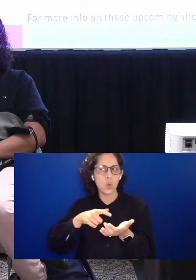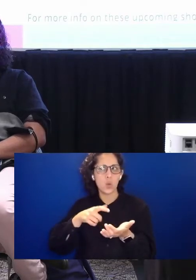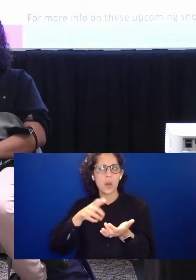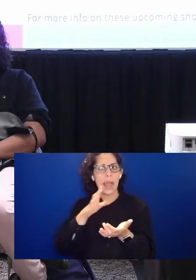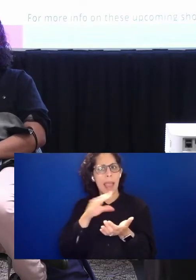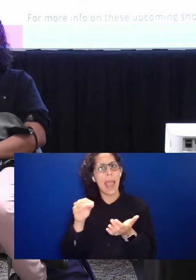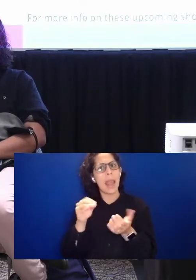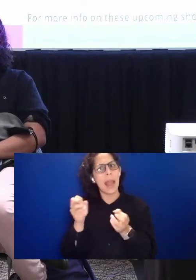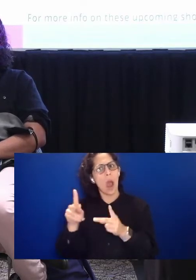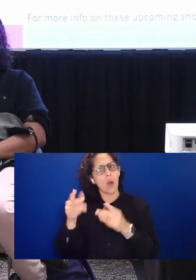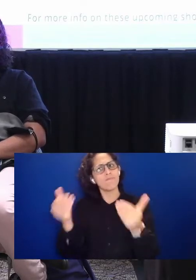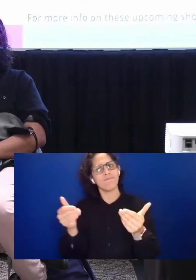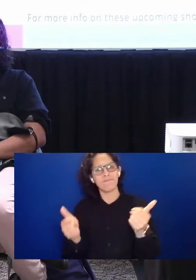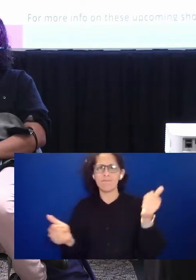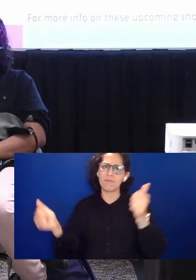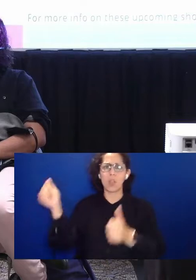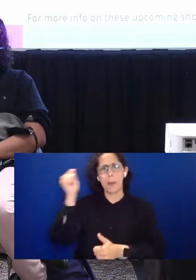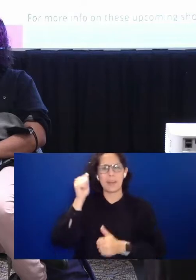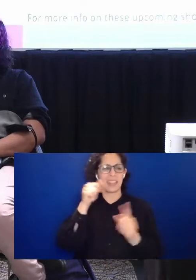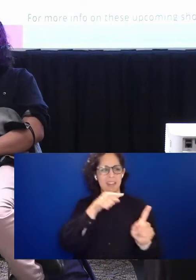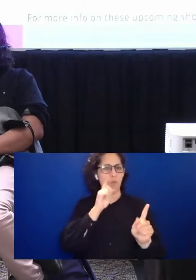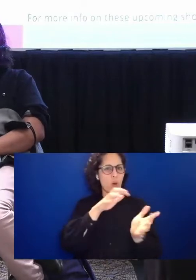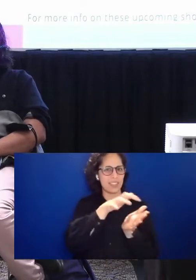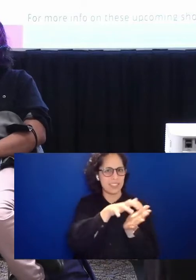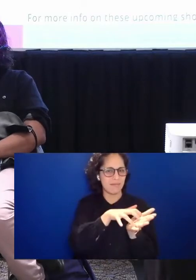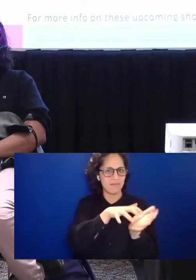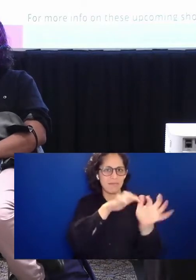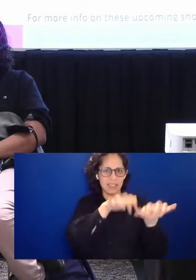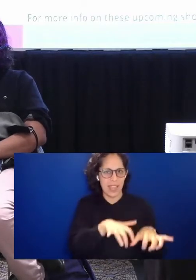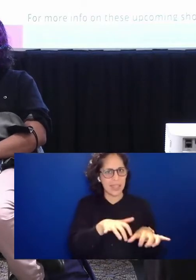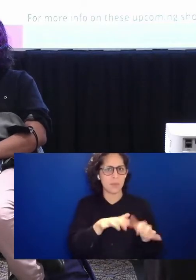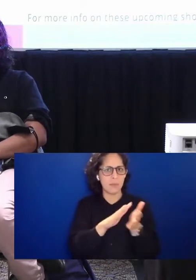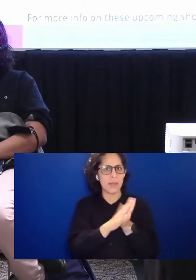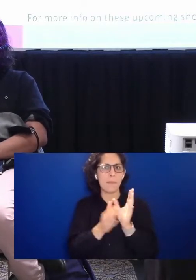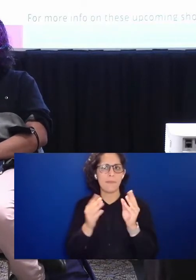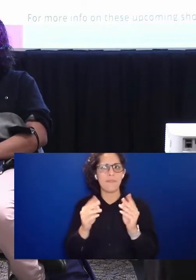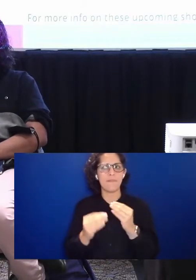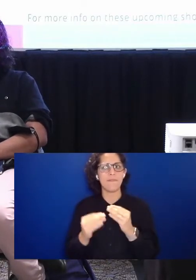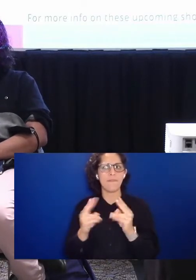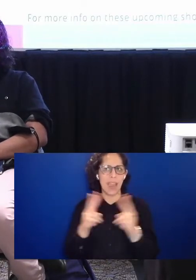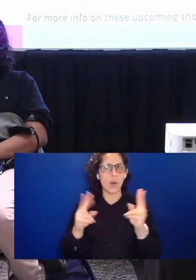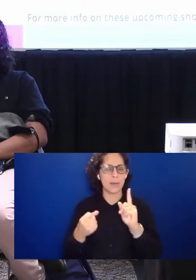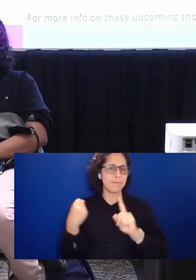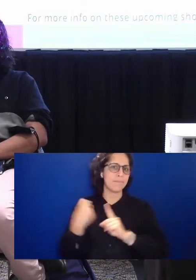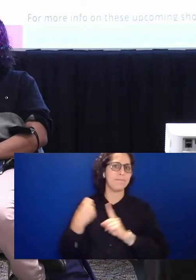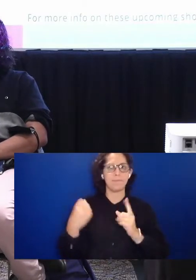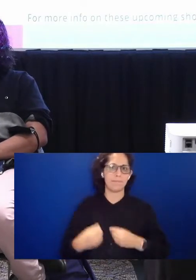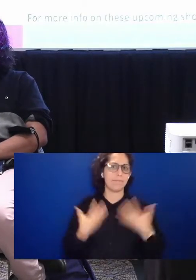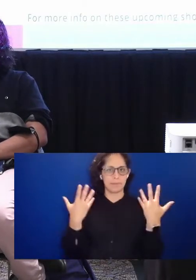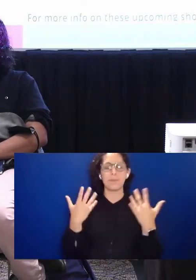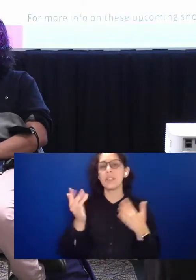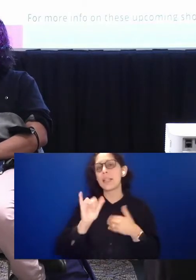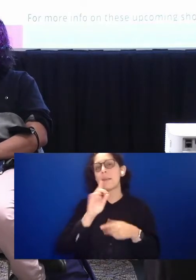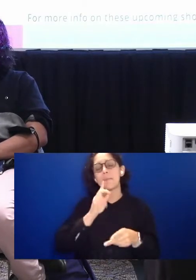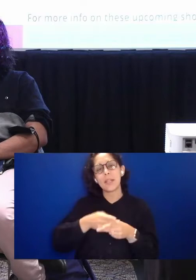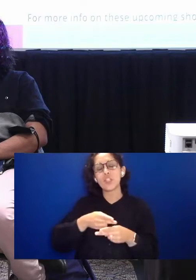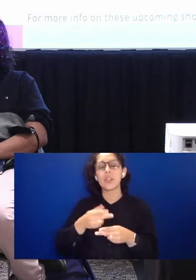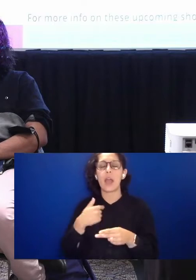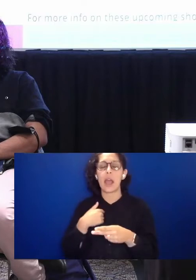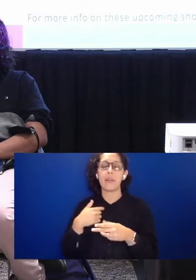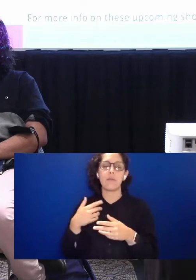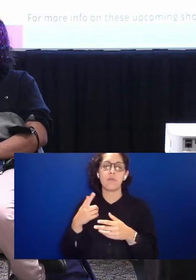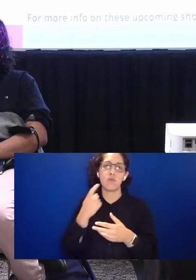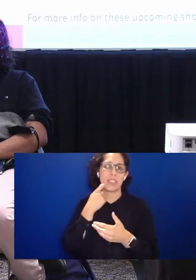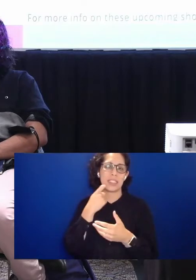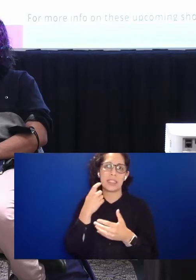been transformative. Yeah, like I said, I come out of kind of DIY theater and ensemble practice. In